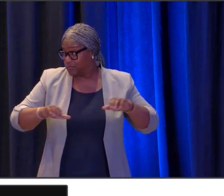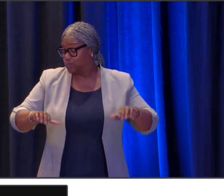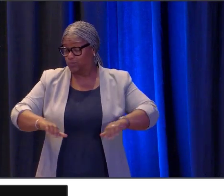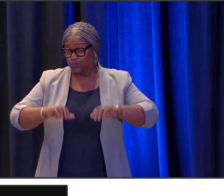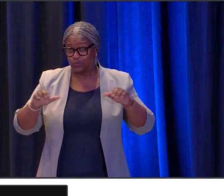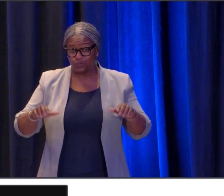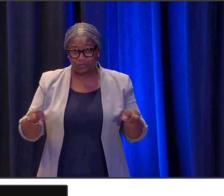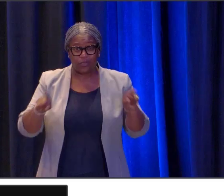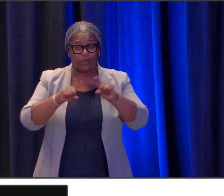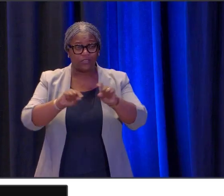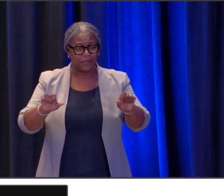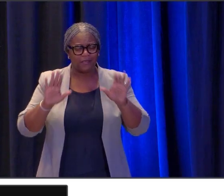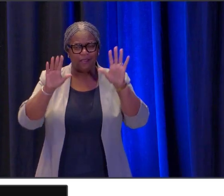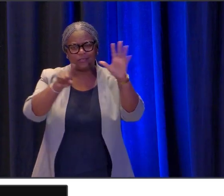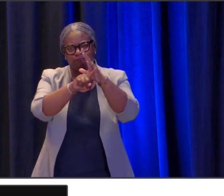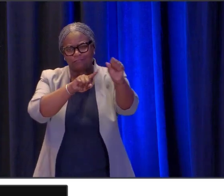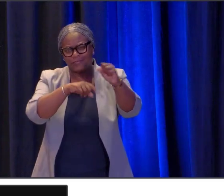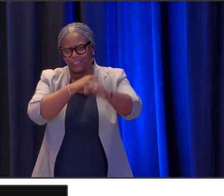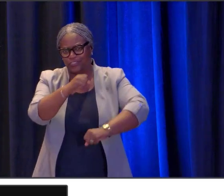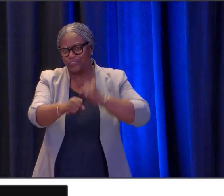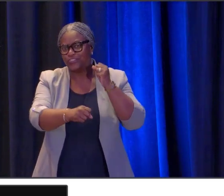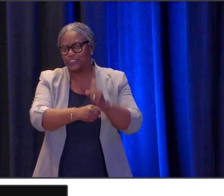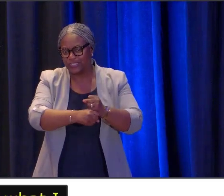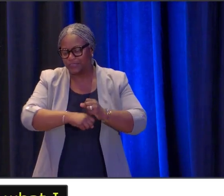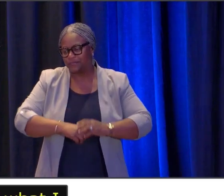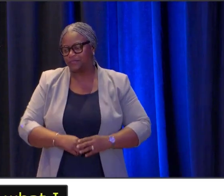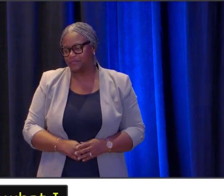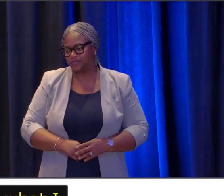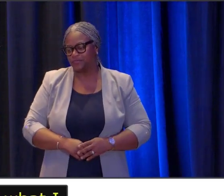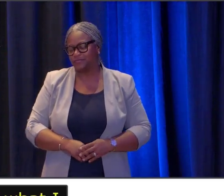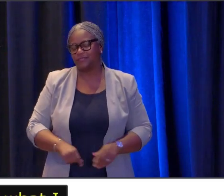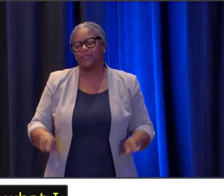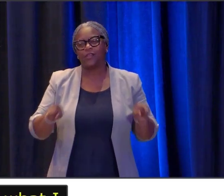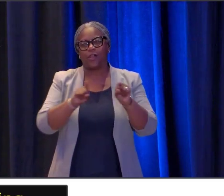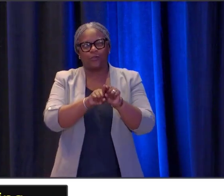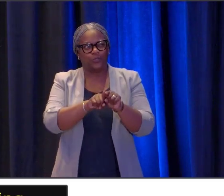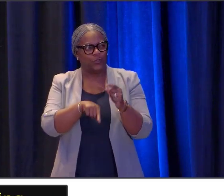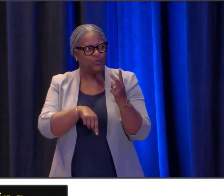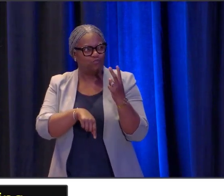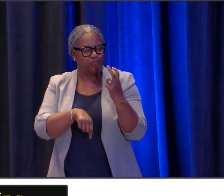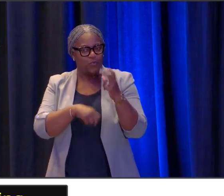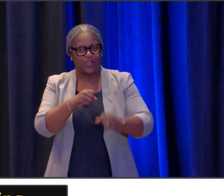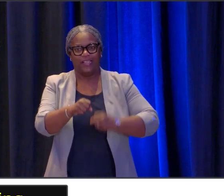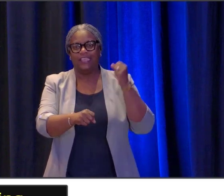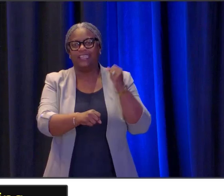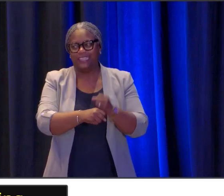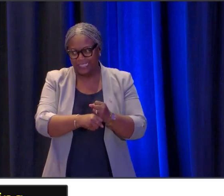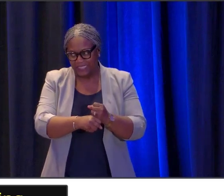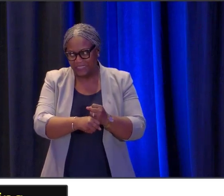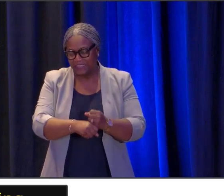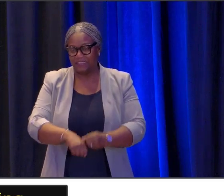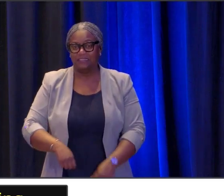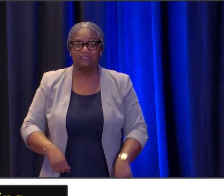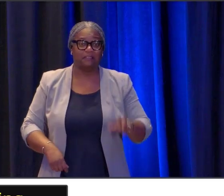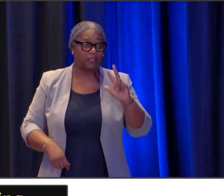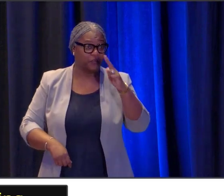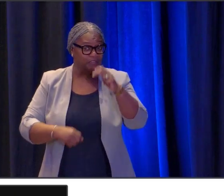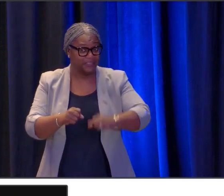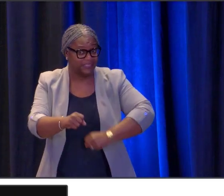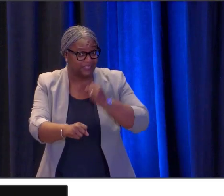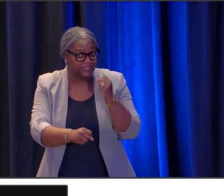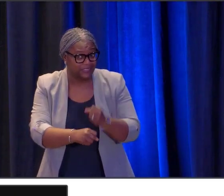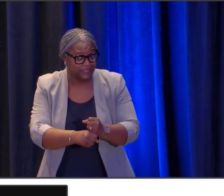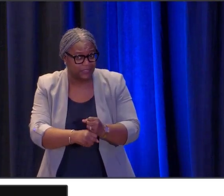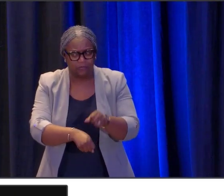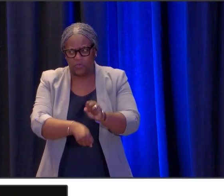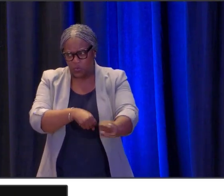be an outstanding year, an outstanding 2 more years, an outstanding 3rd year, because that's